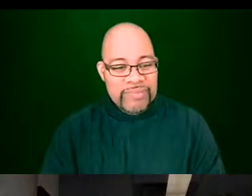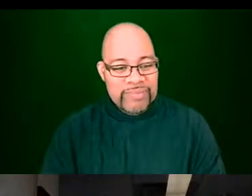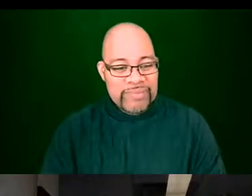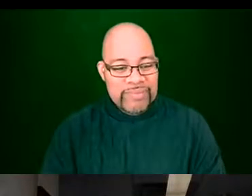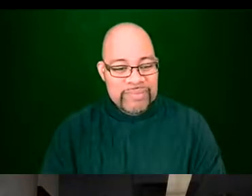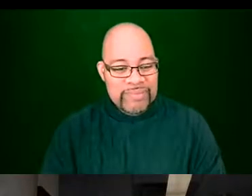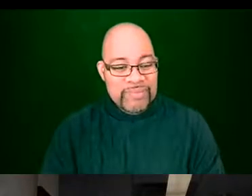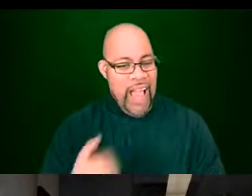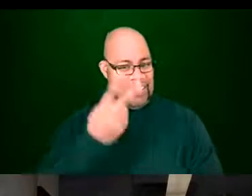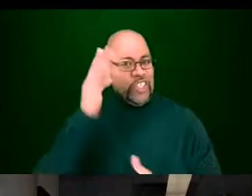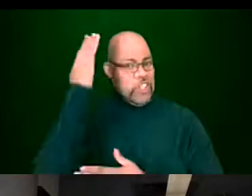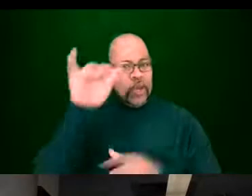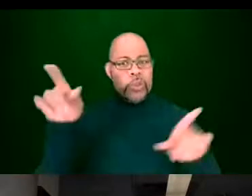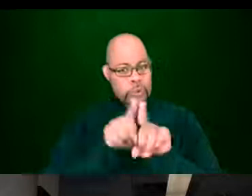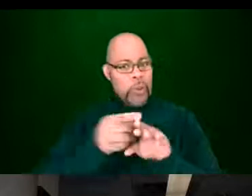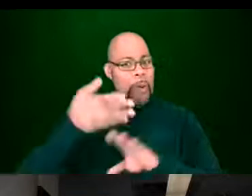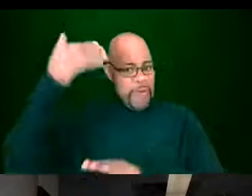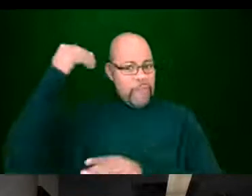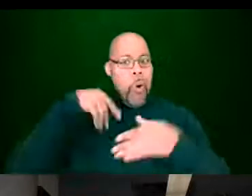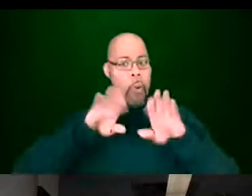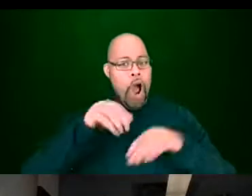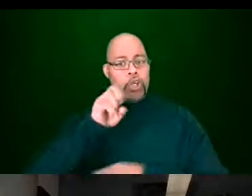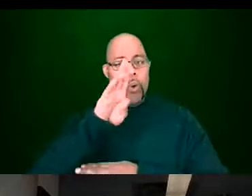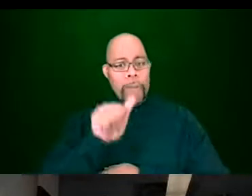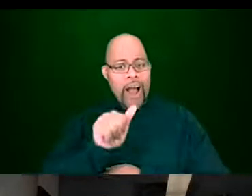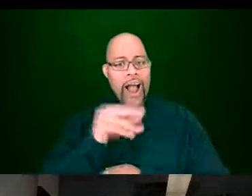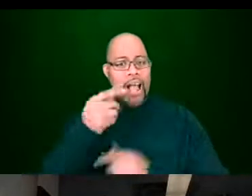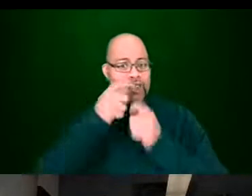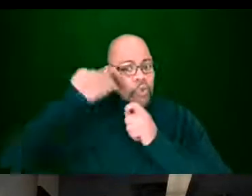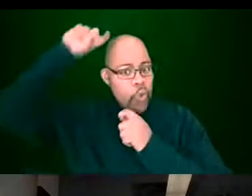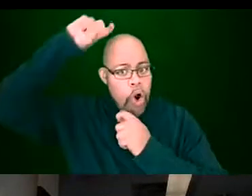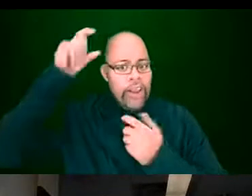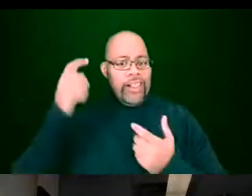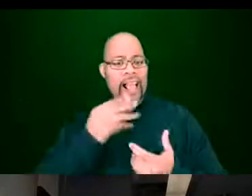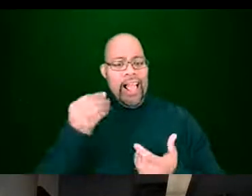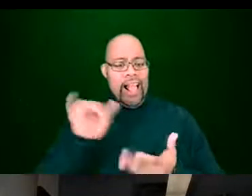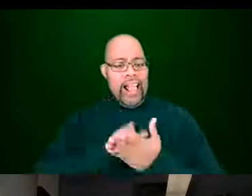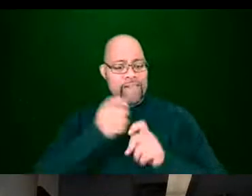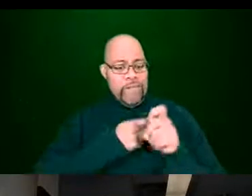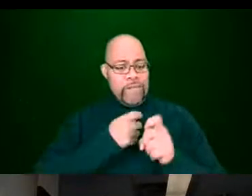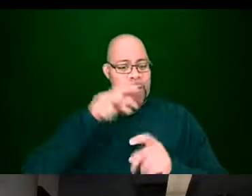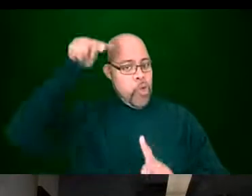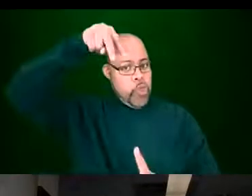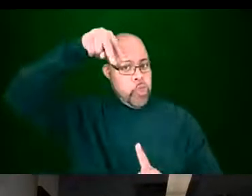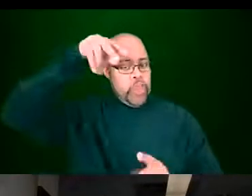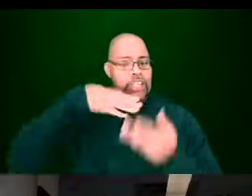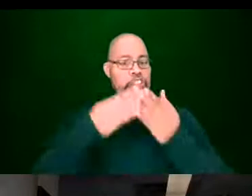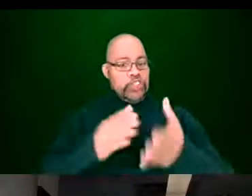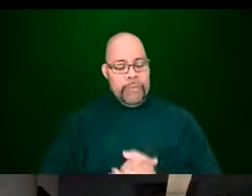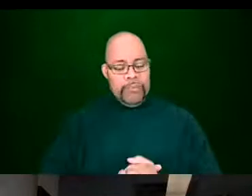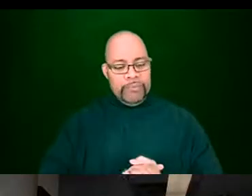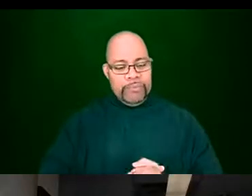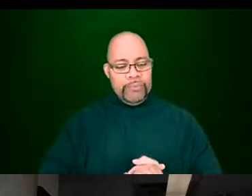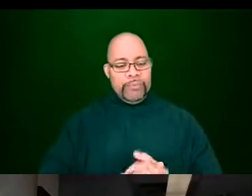Yeah, I've seen sharks too before while scuba diving and snorkeling, and also like from looking on top of the ship.